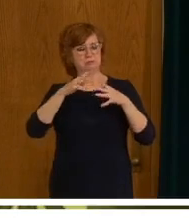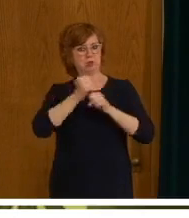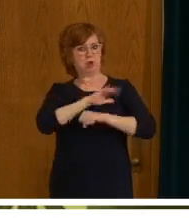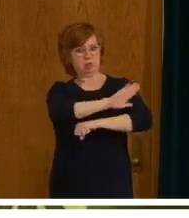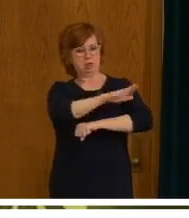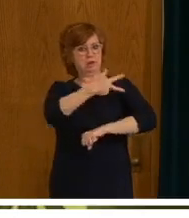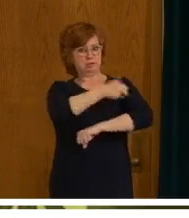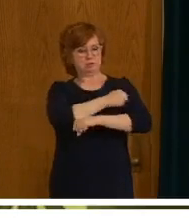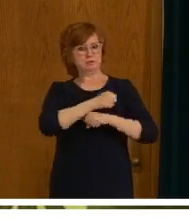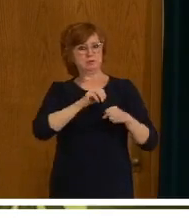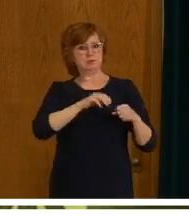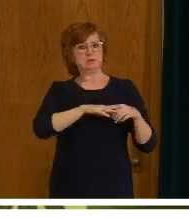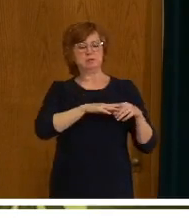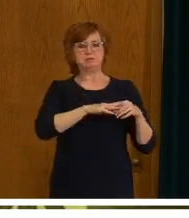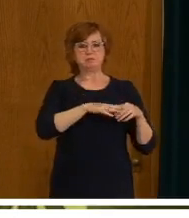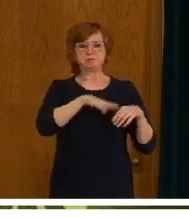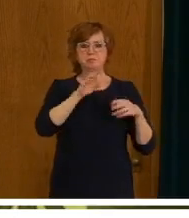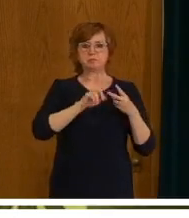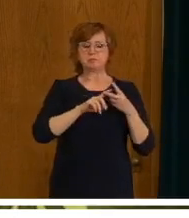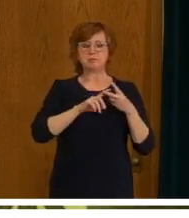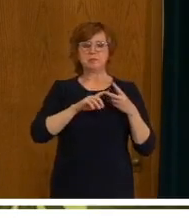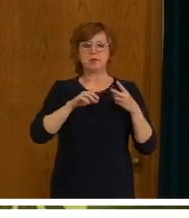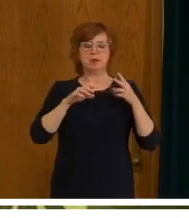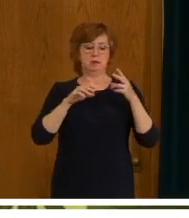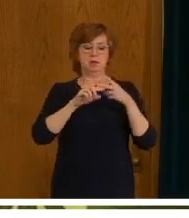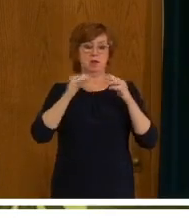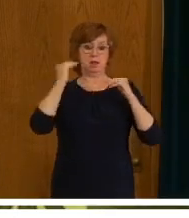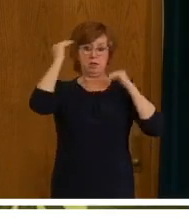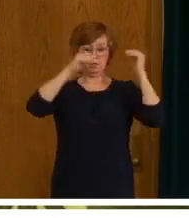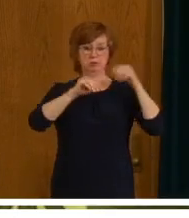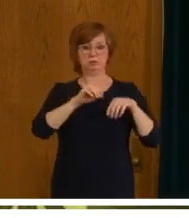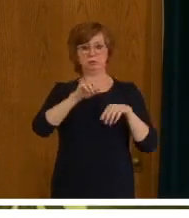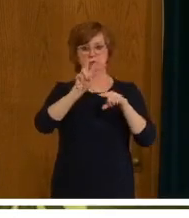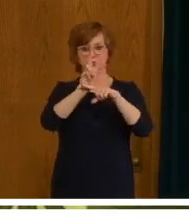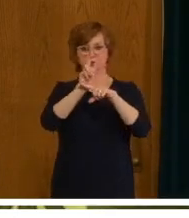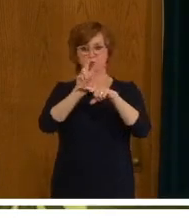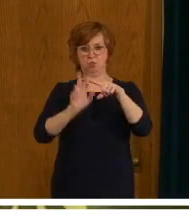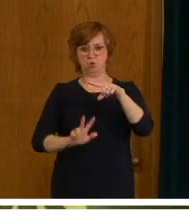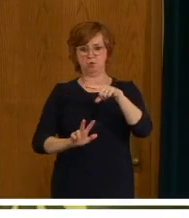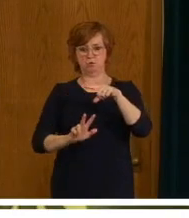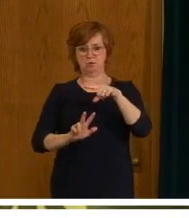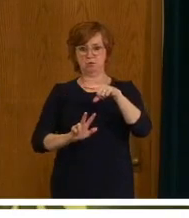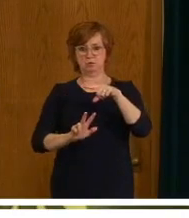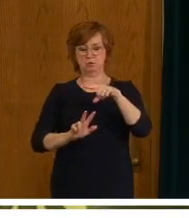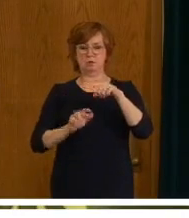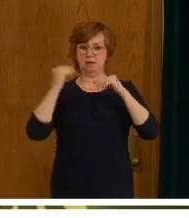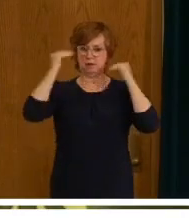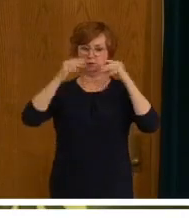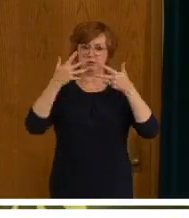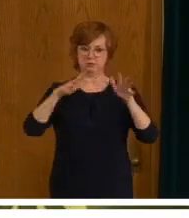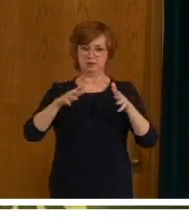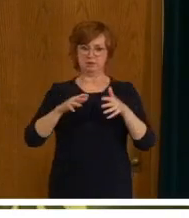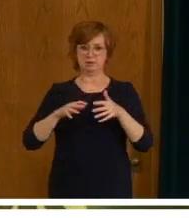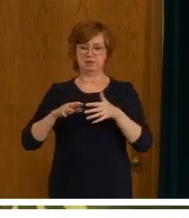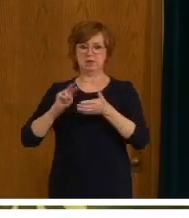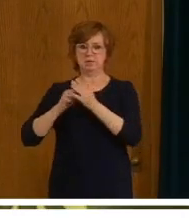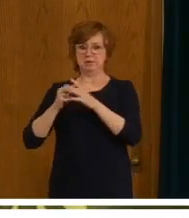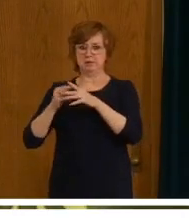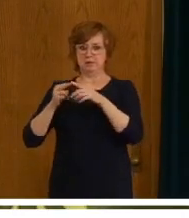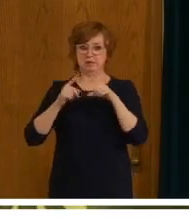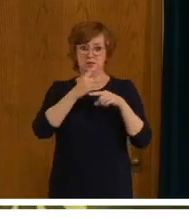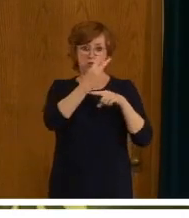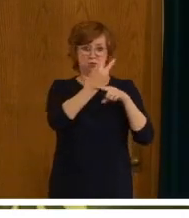2/3 of all Saskatchewan adults have now received their first shot, which is great, but that still leaves 1 in 3 of us who have not,